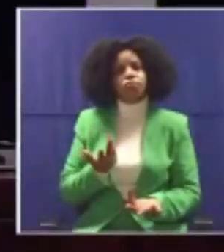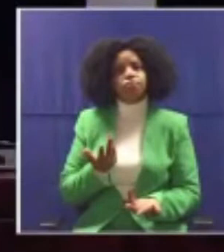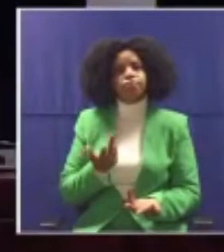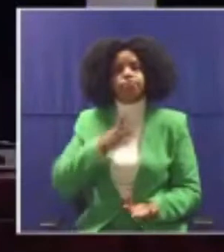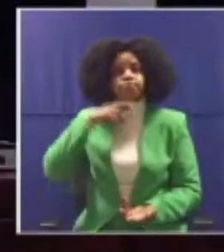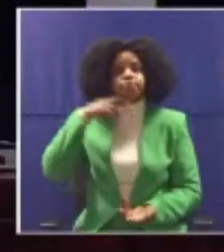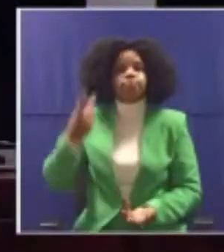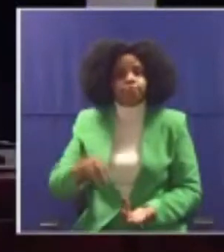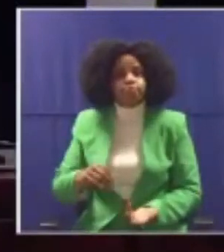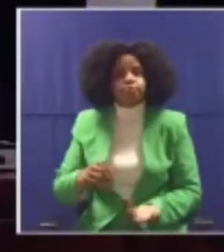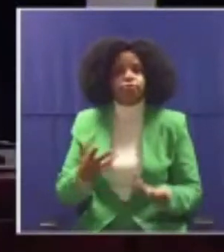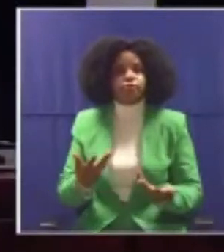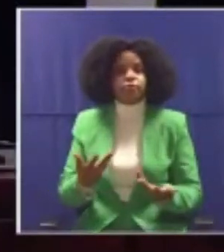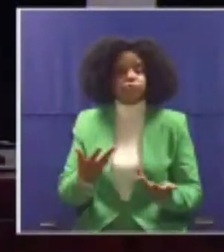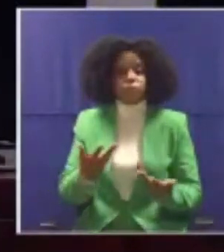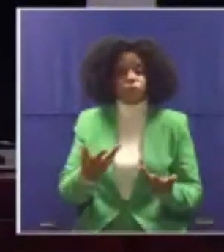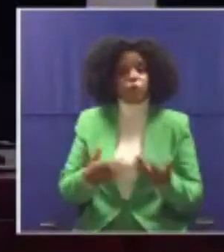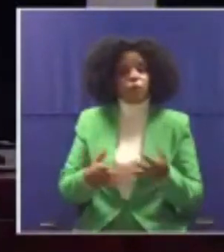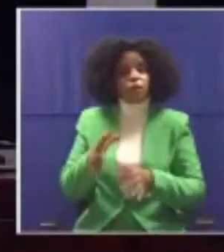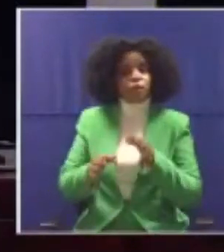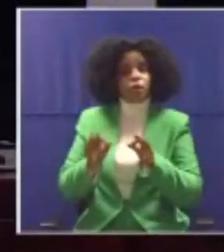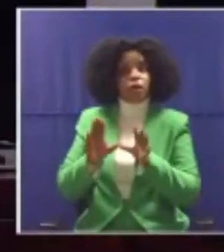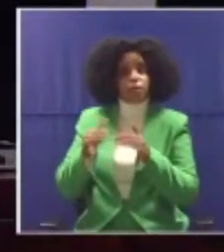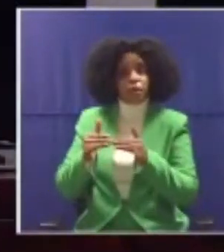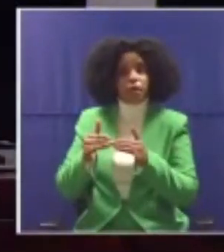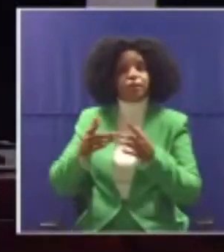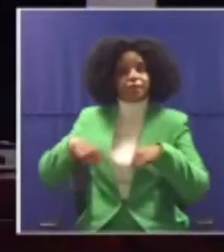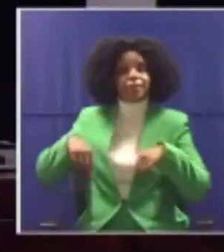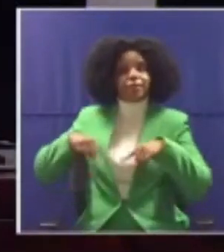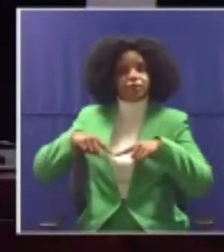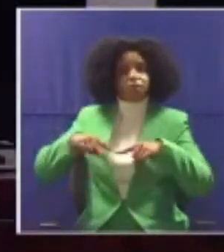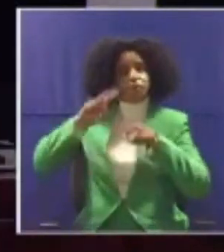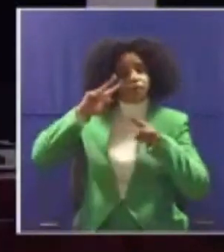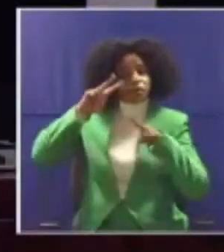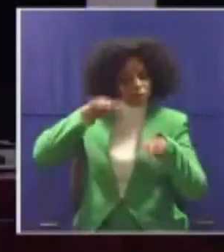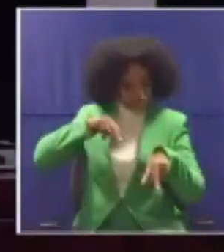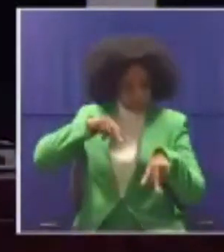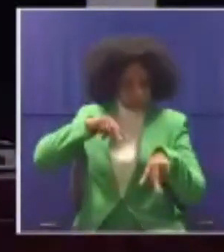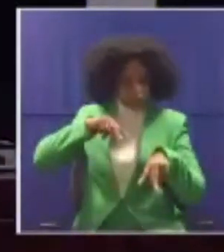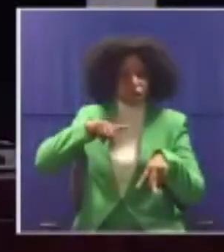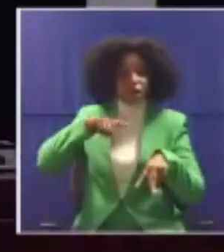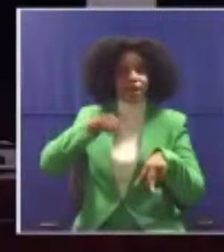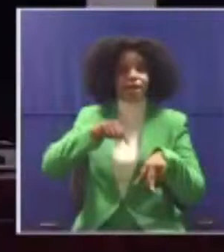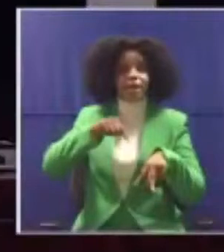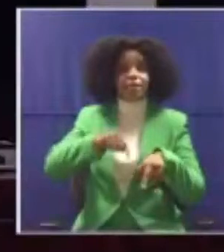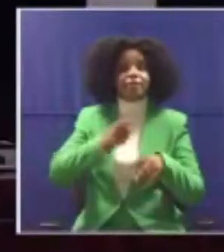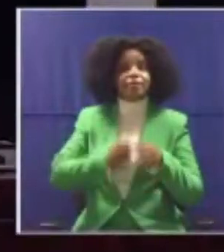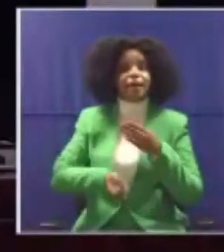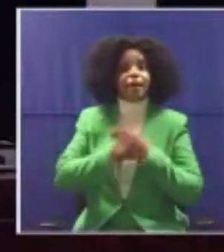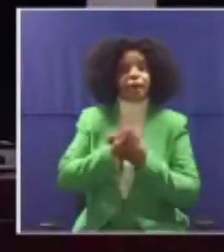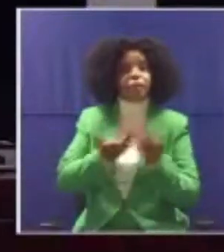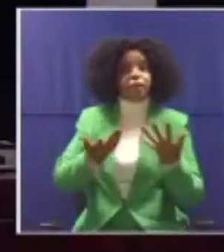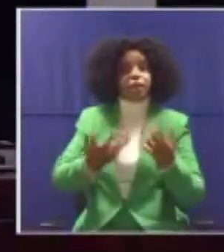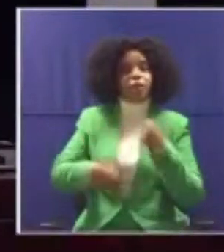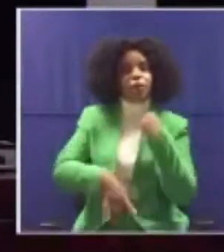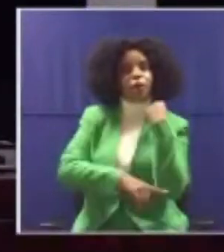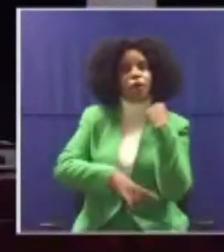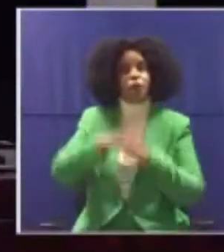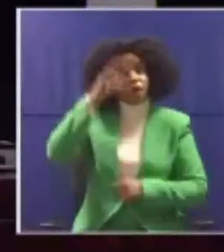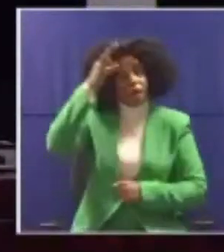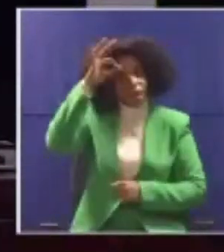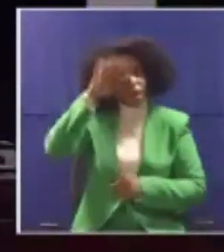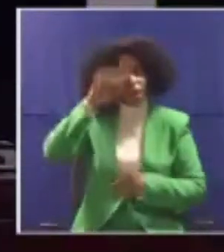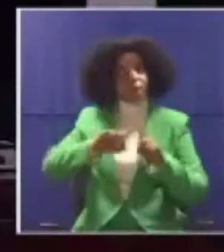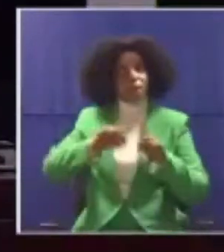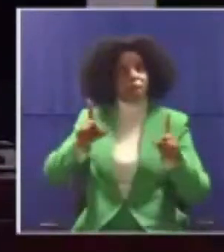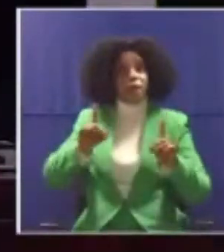that at local government, we saw this happening. We'd not developed a proper framework and things